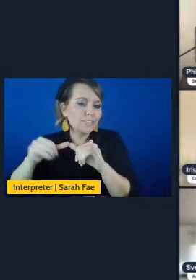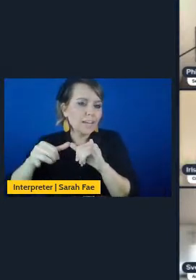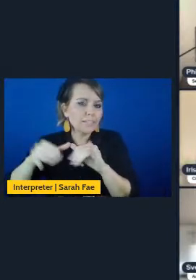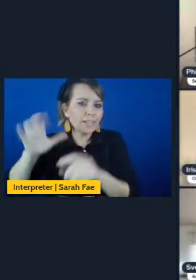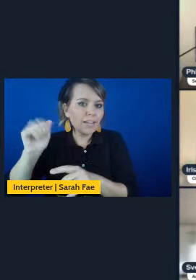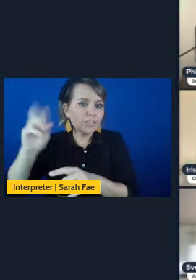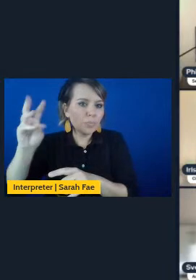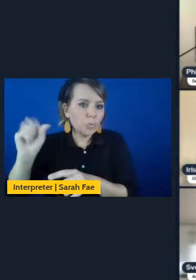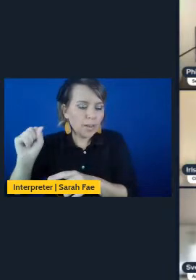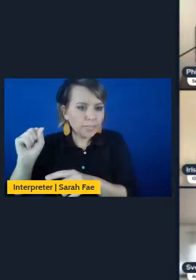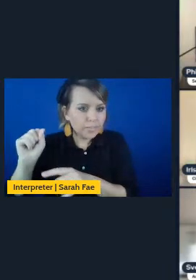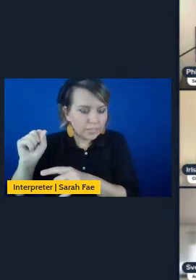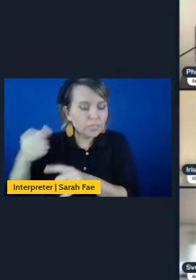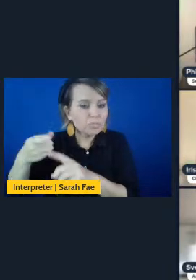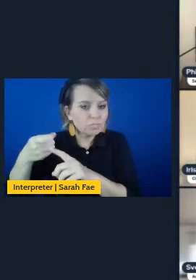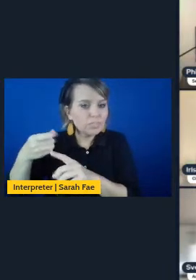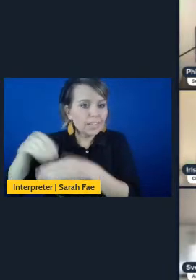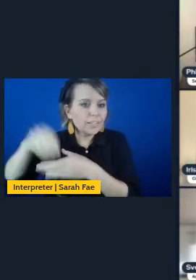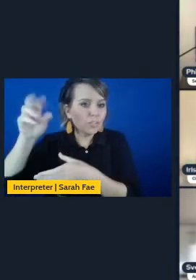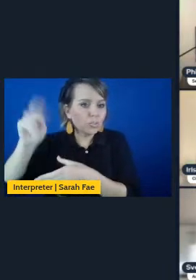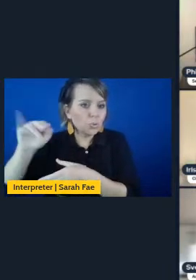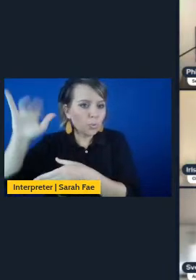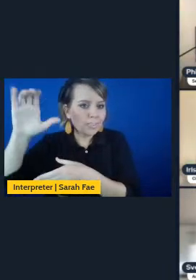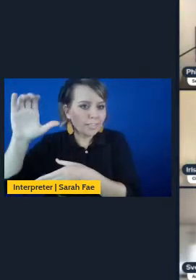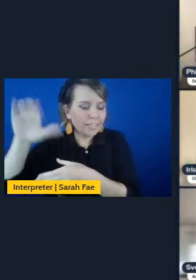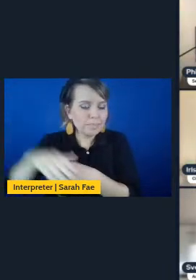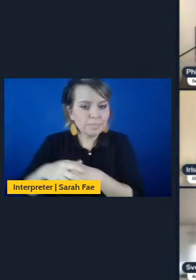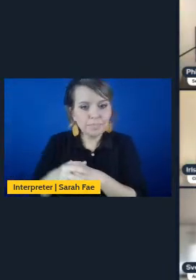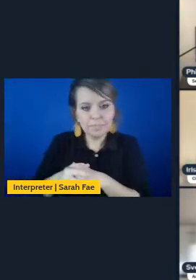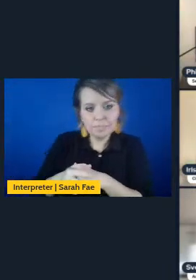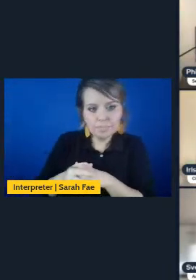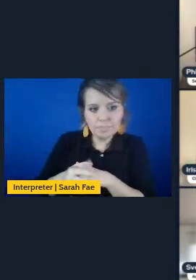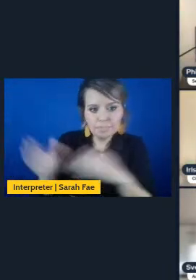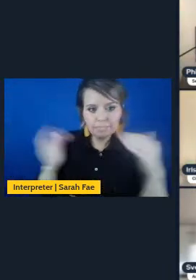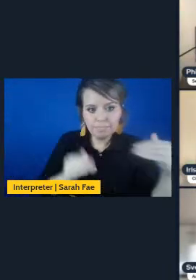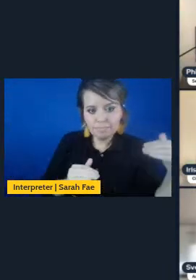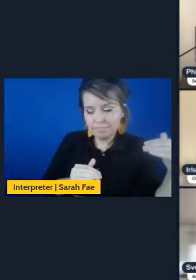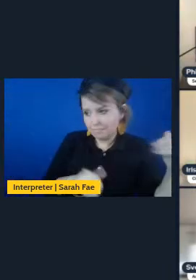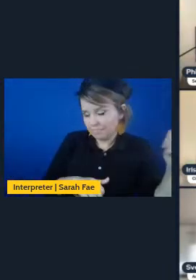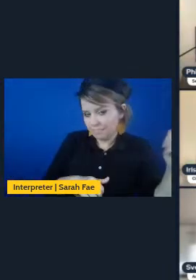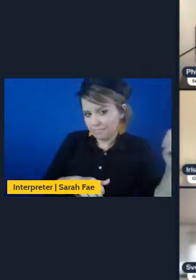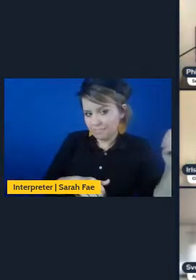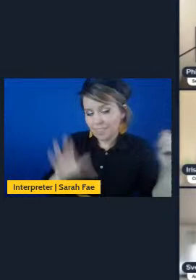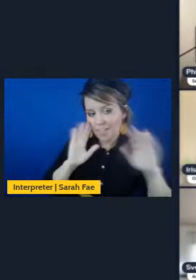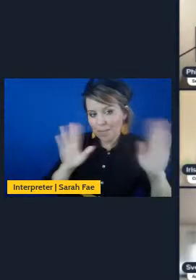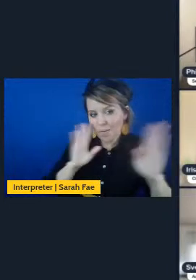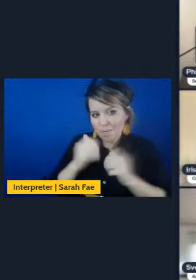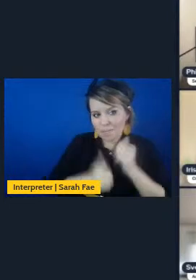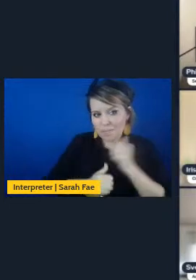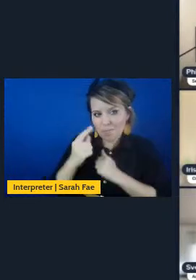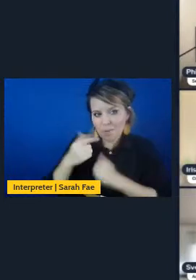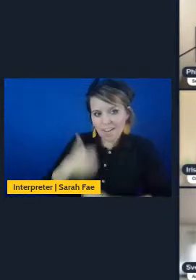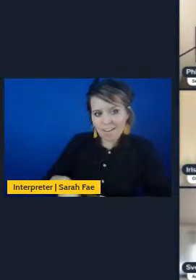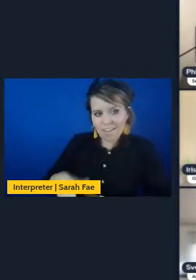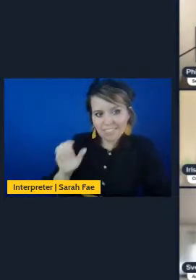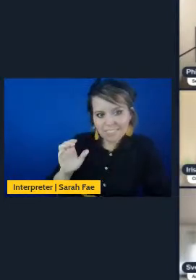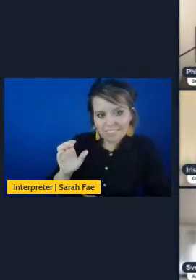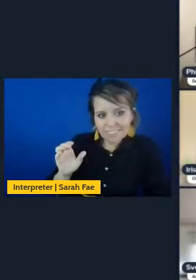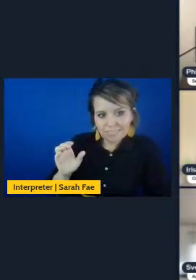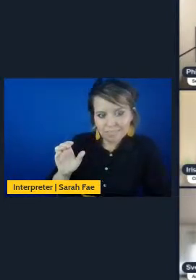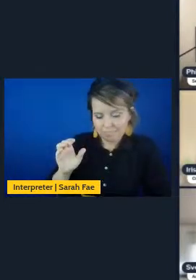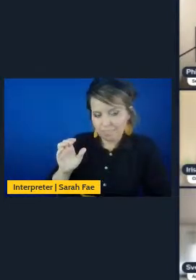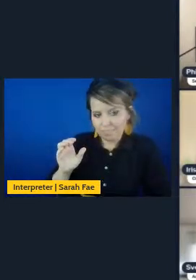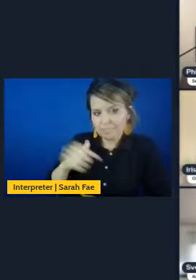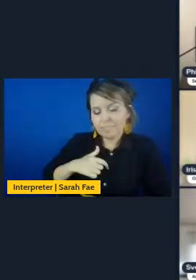ProServe based out of New York City. And Iris. Hey everyone, I'm Iris. I'm a cloud